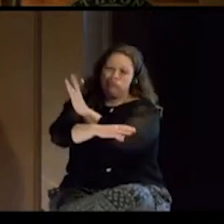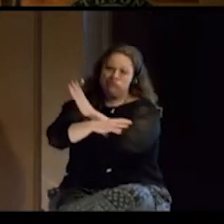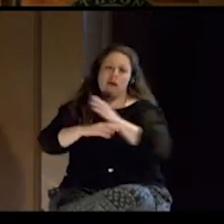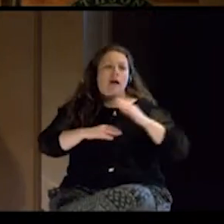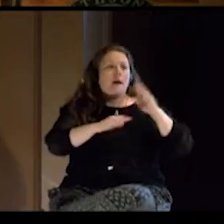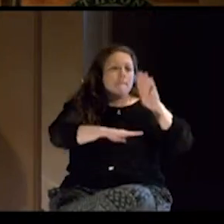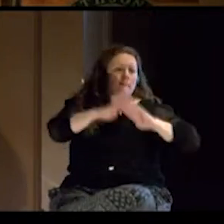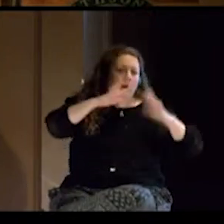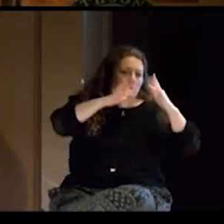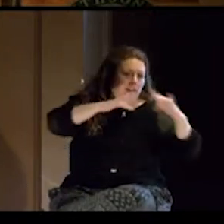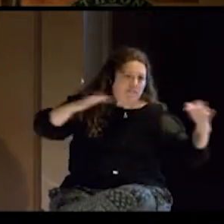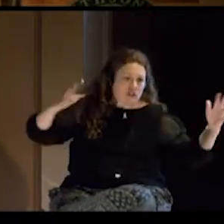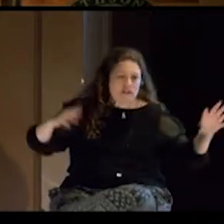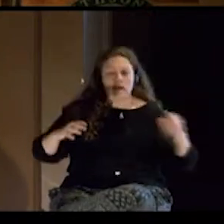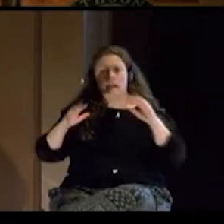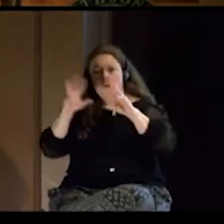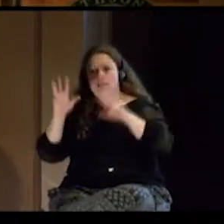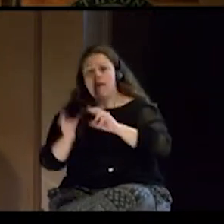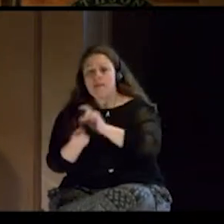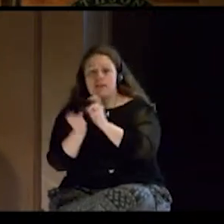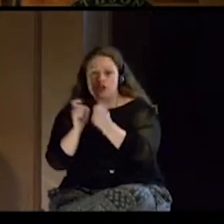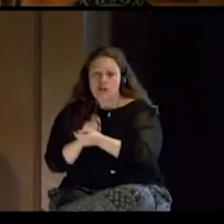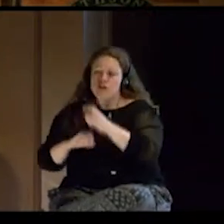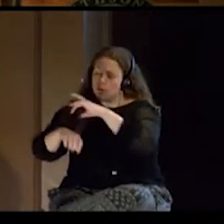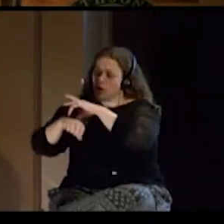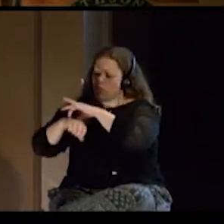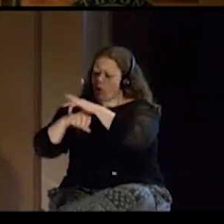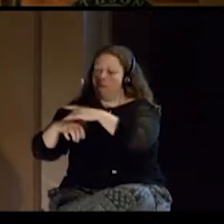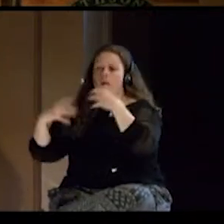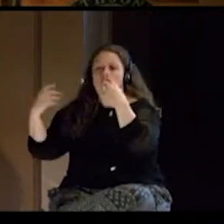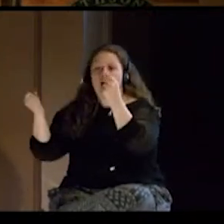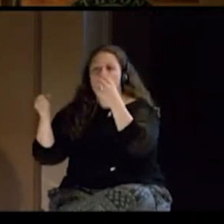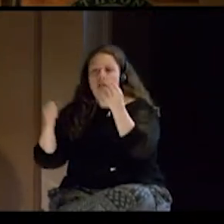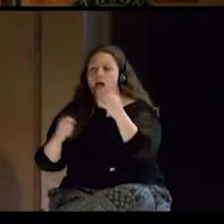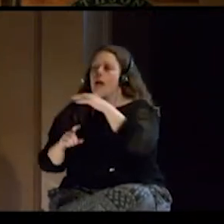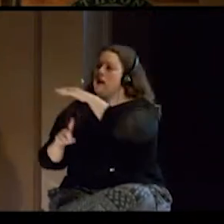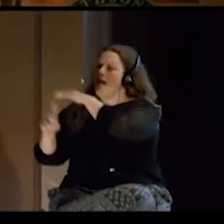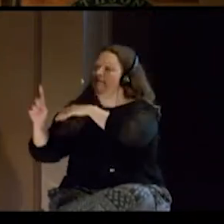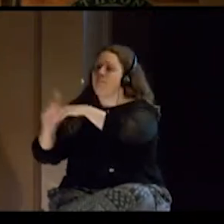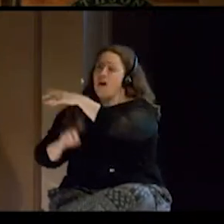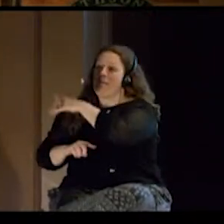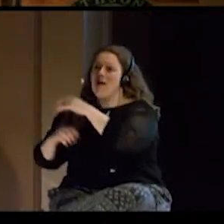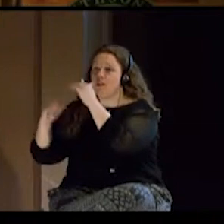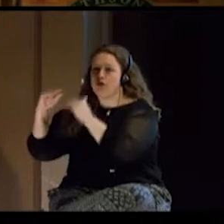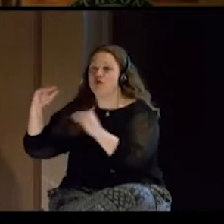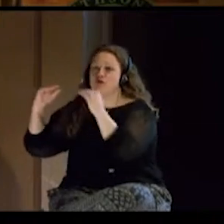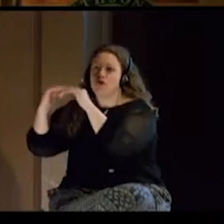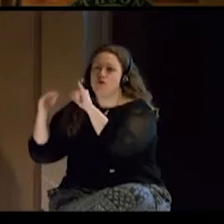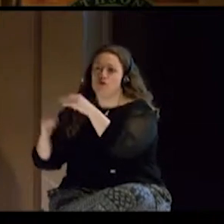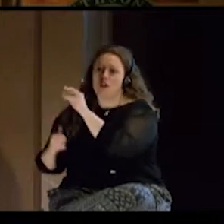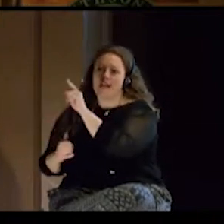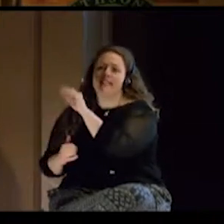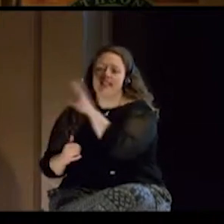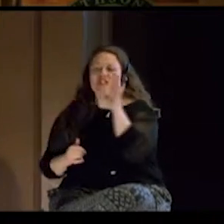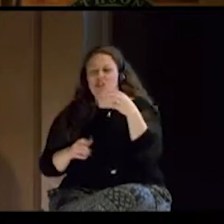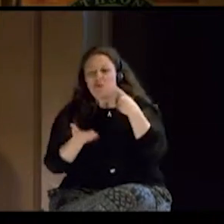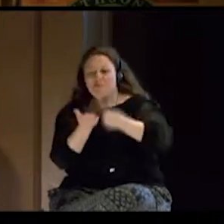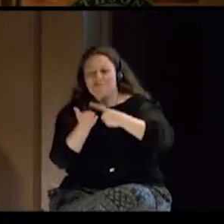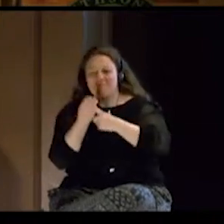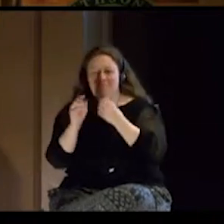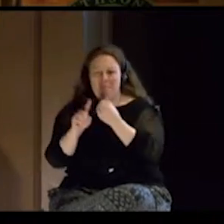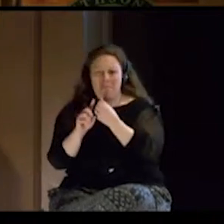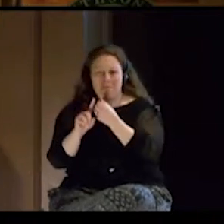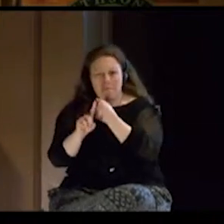climate change, global health, sustainable communities, and environmental justice. And she's going to tell us a little bit more about that in just a